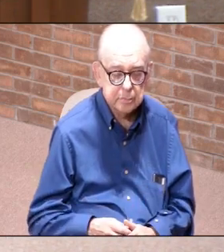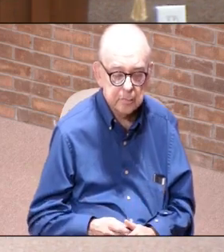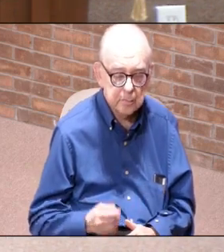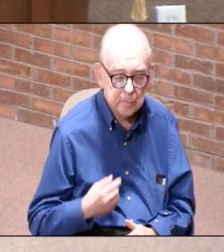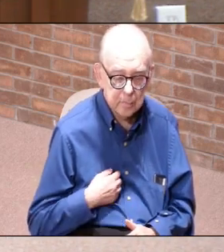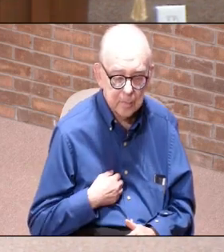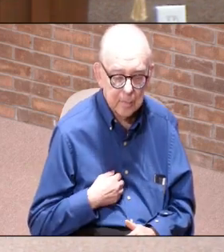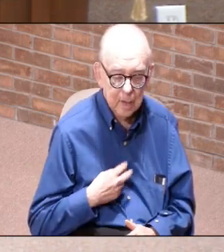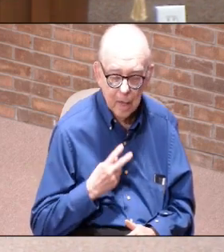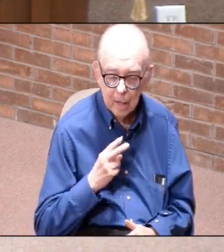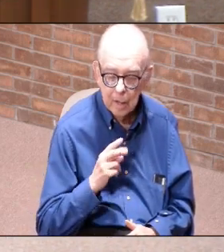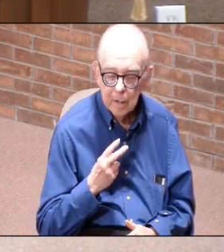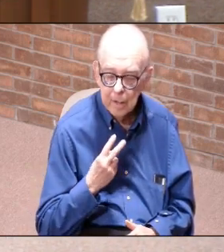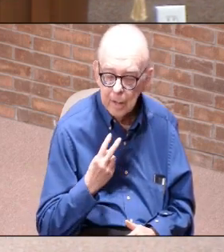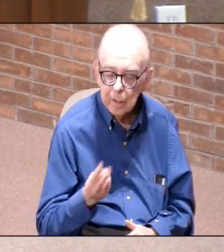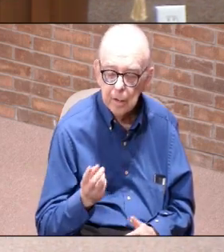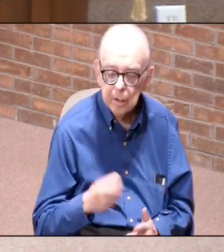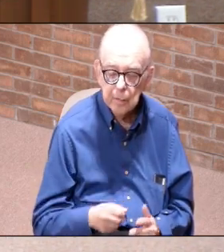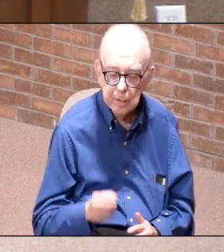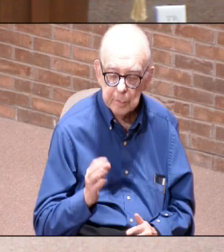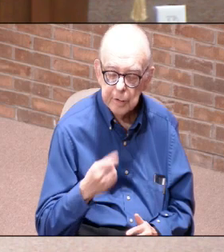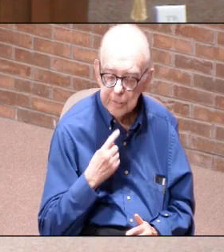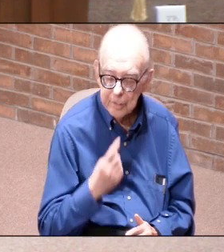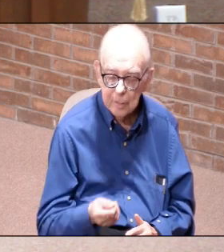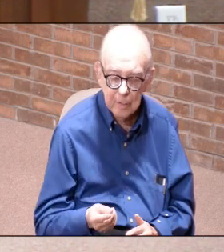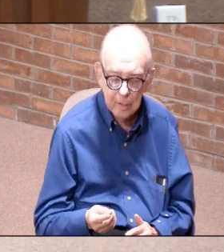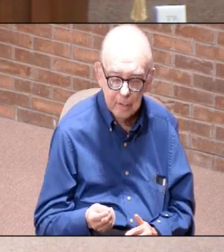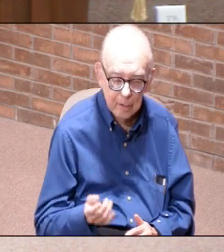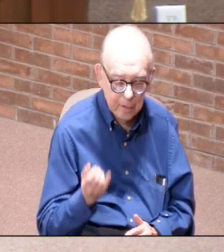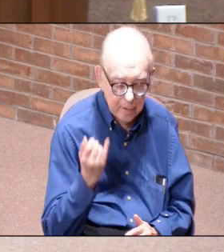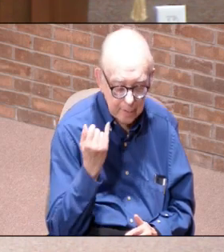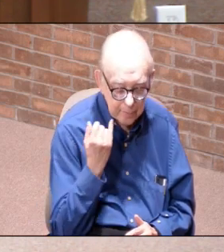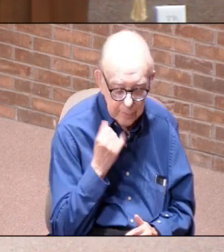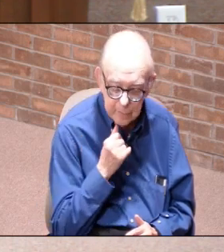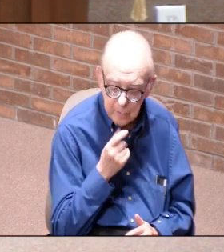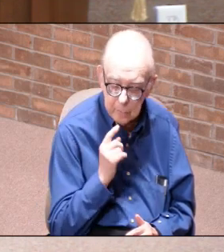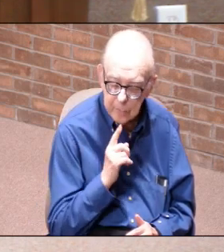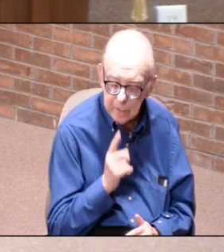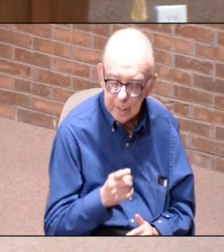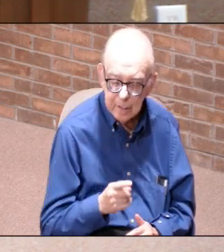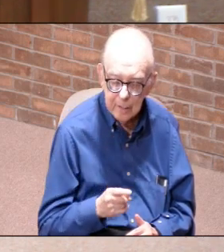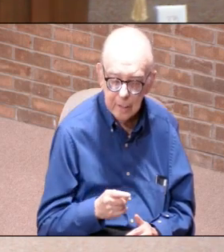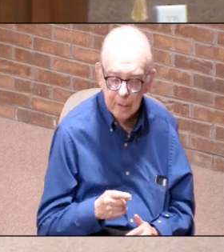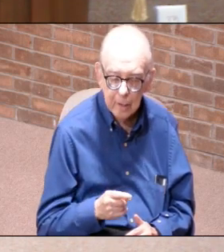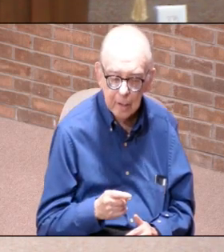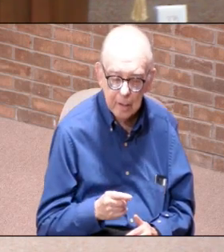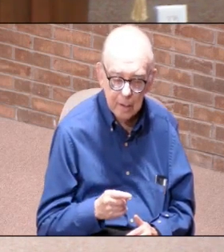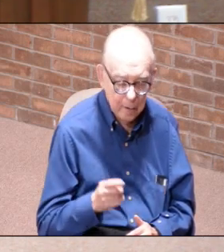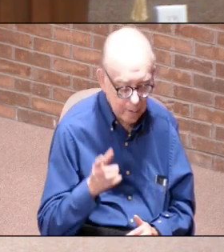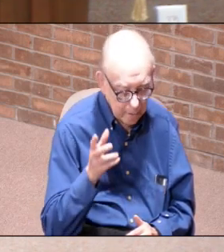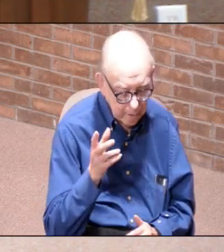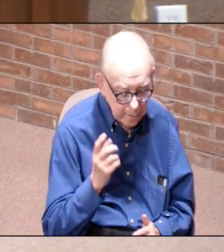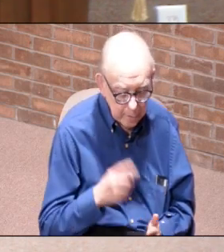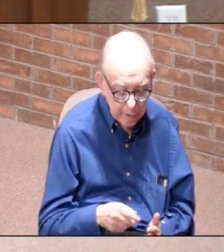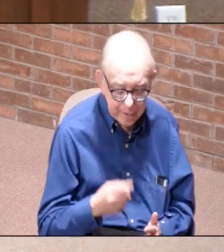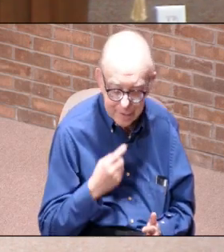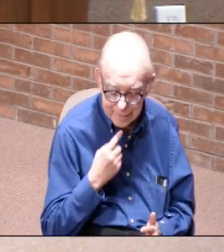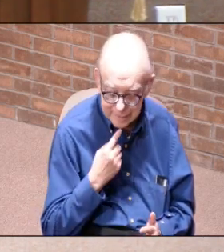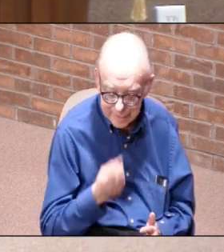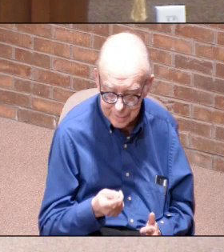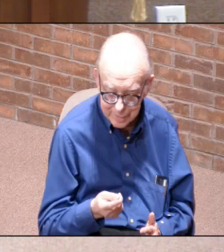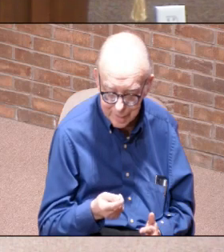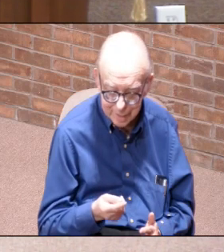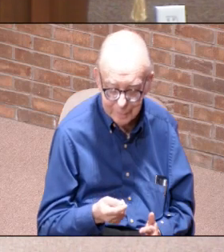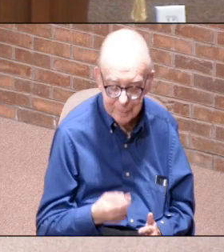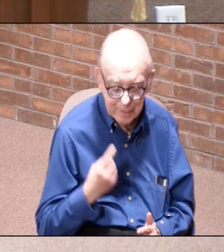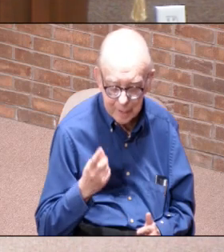oh, look at what he said. And I thought, if you'd only really heard what I was thinking to say.